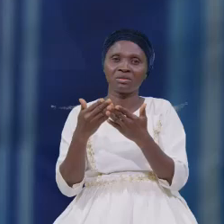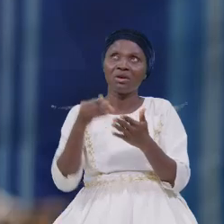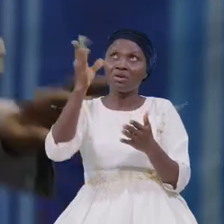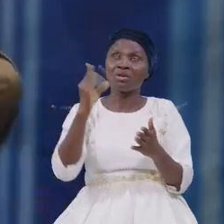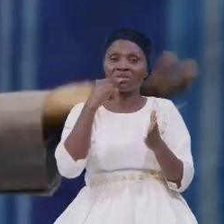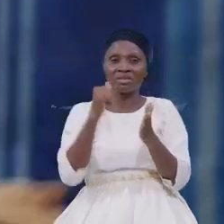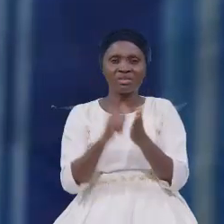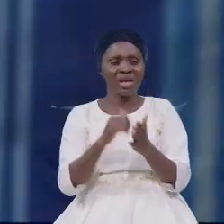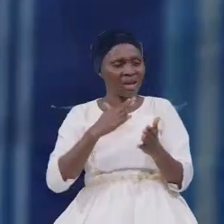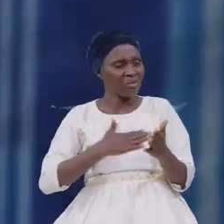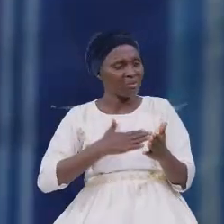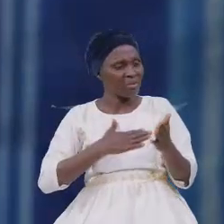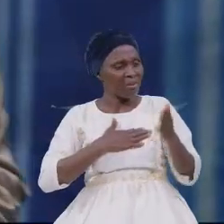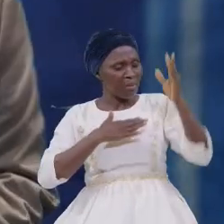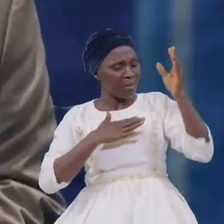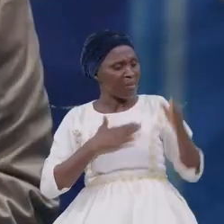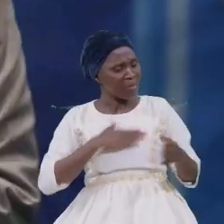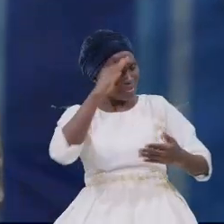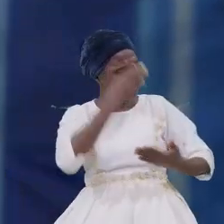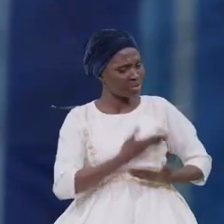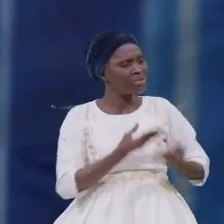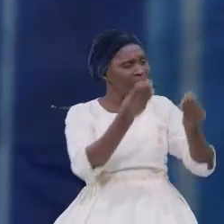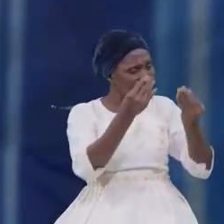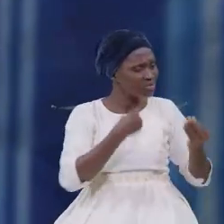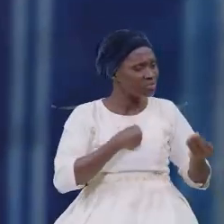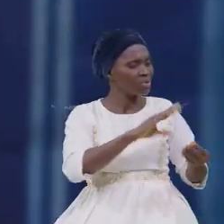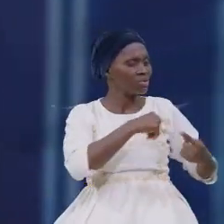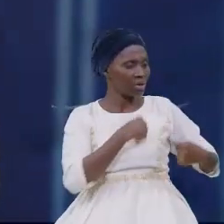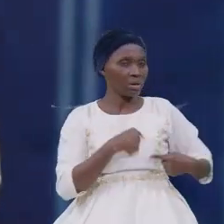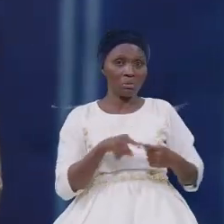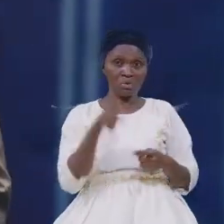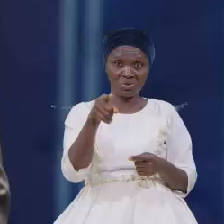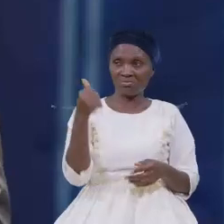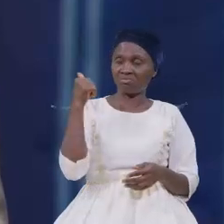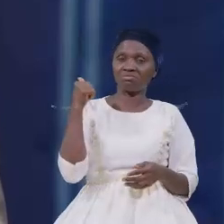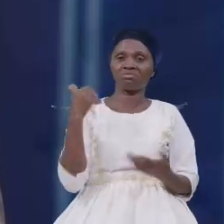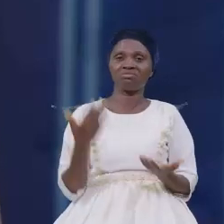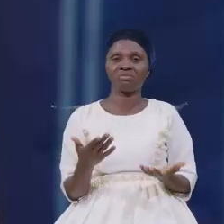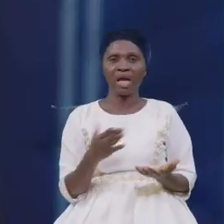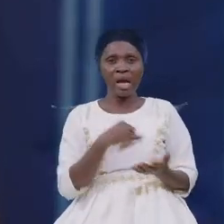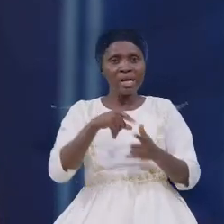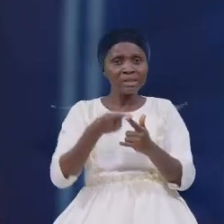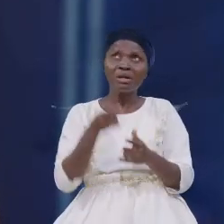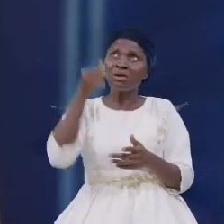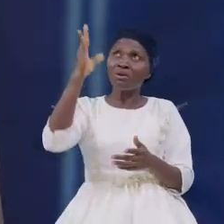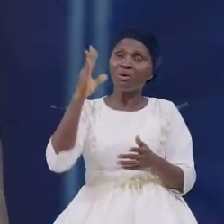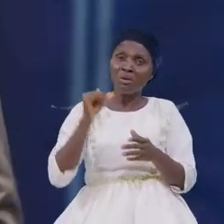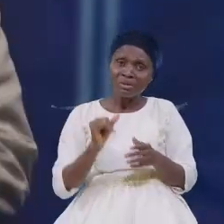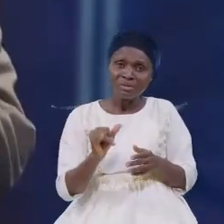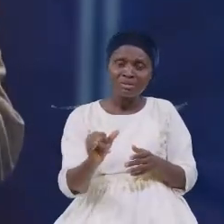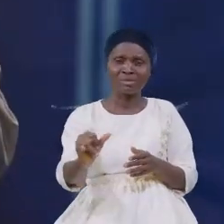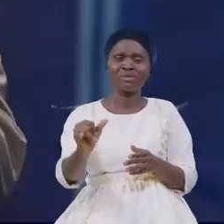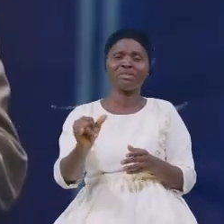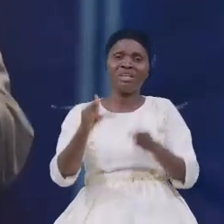your heart. But you refused. And then he sustains you. He gives you brain. And with all